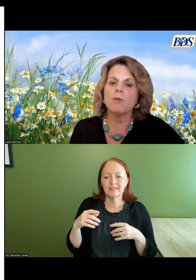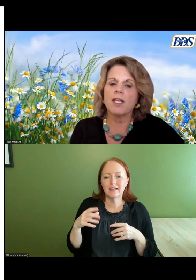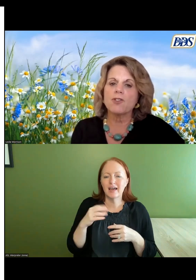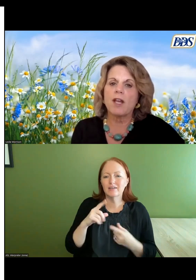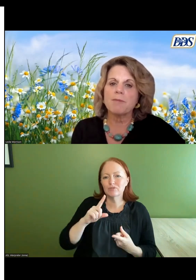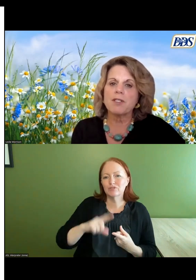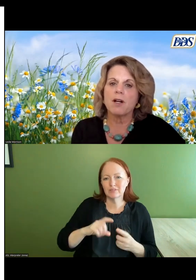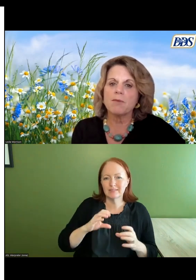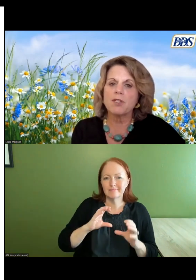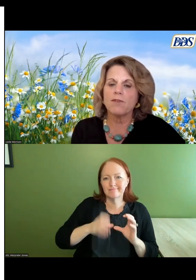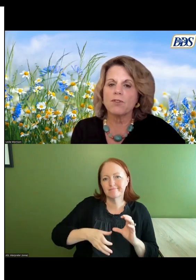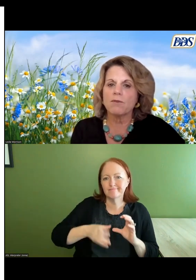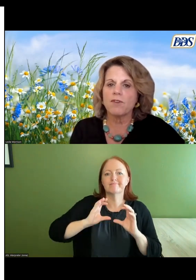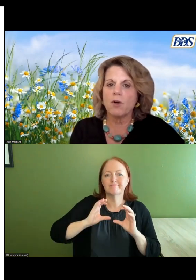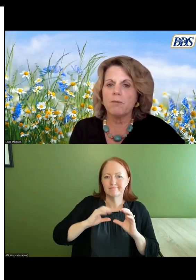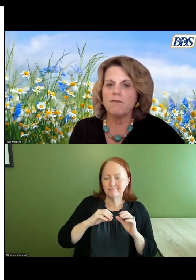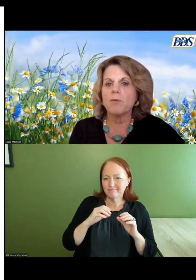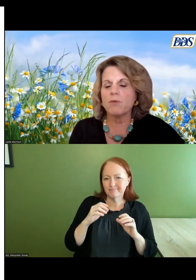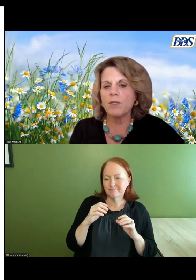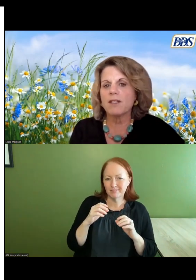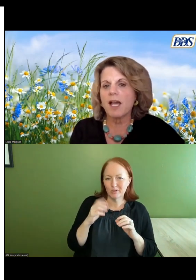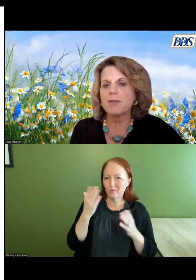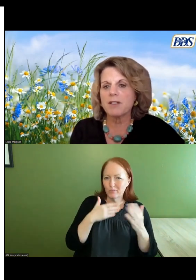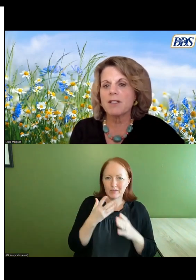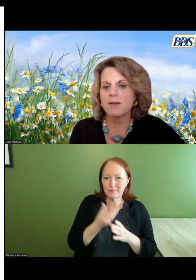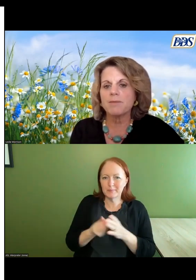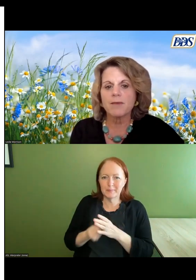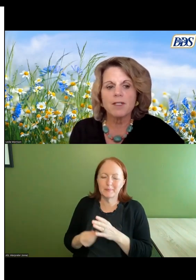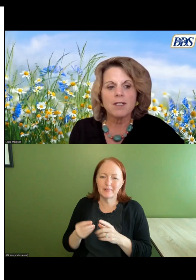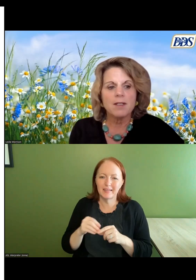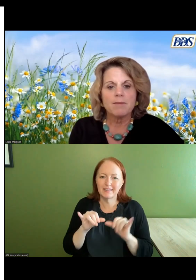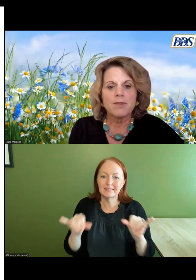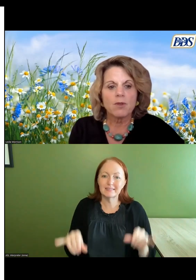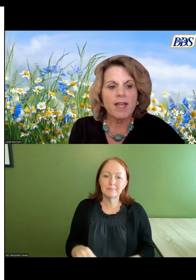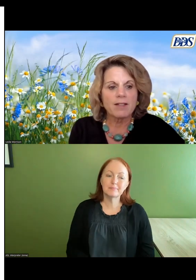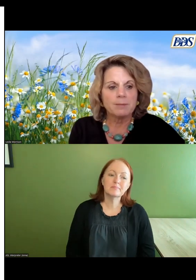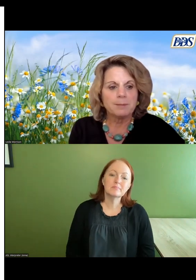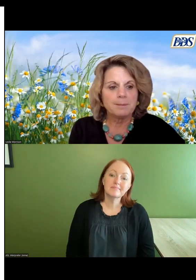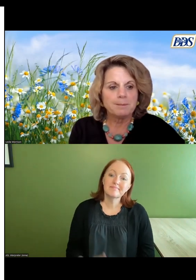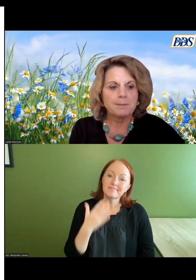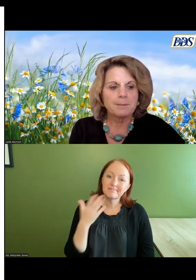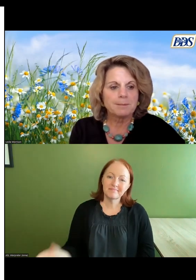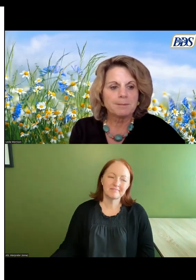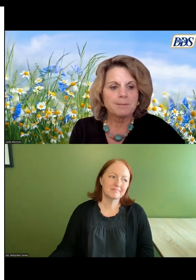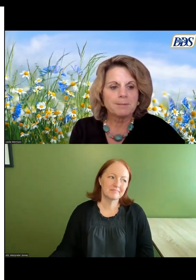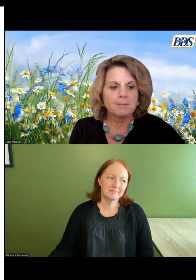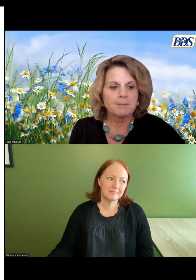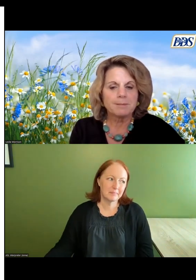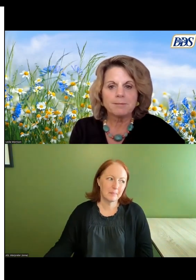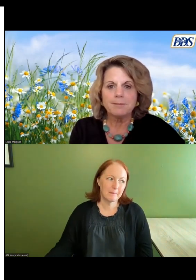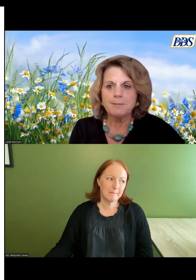reducing those communication gaps, so folks don't fall between the gaps in the system. So thanks.